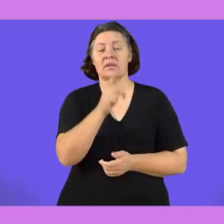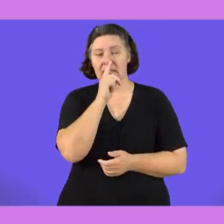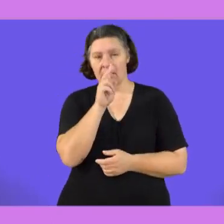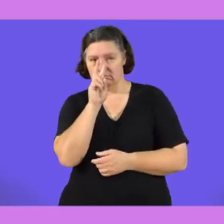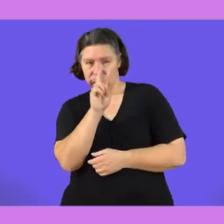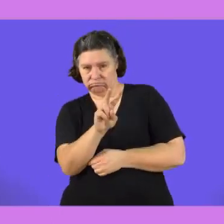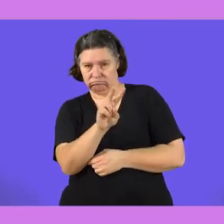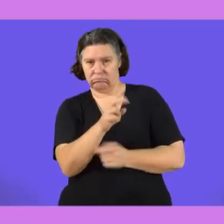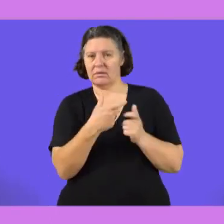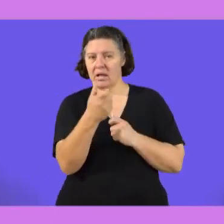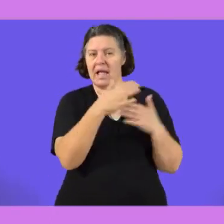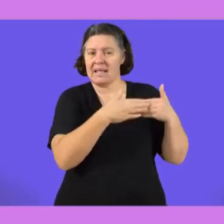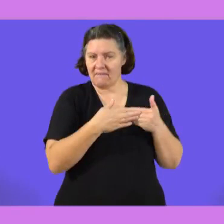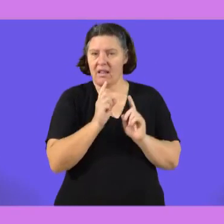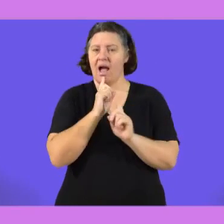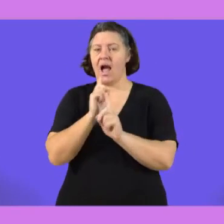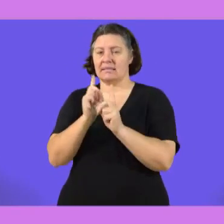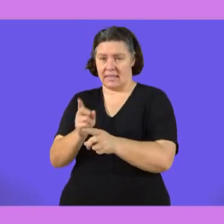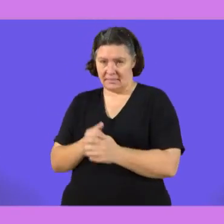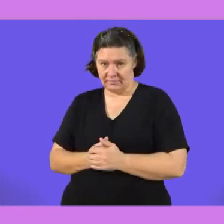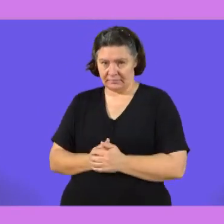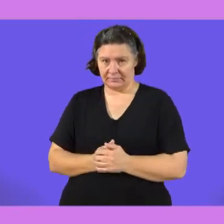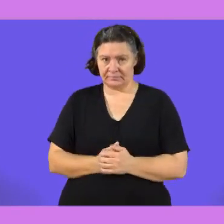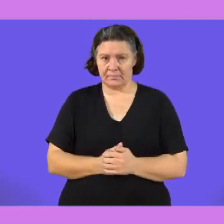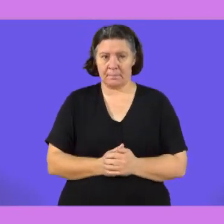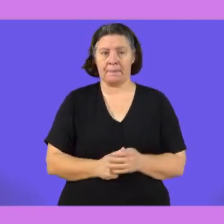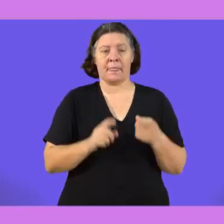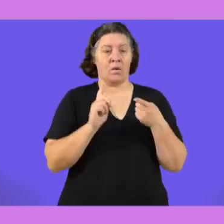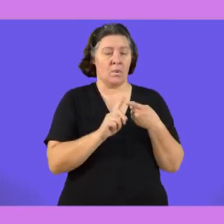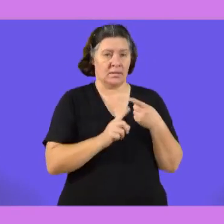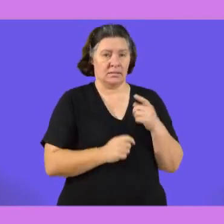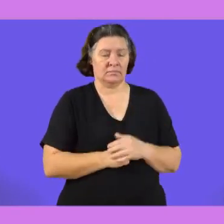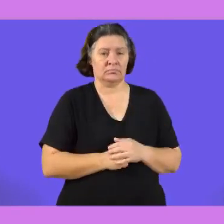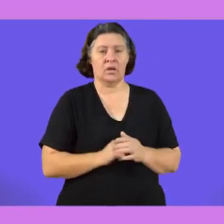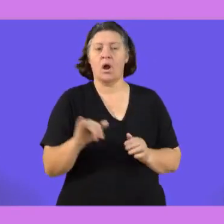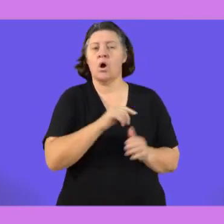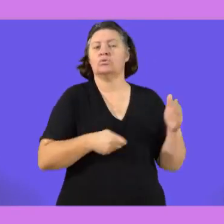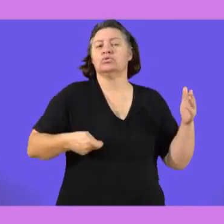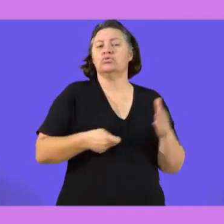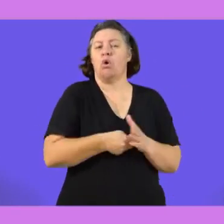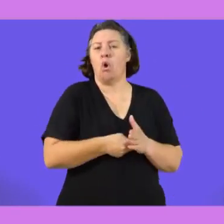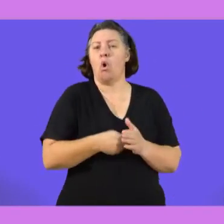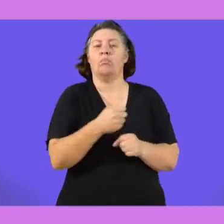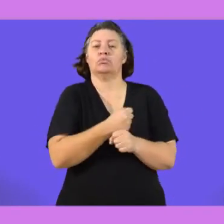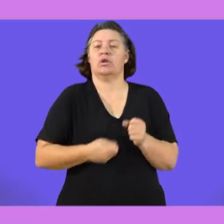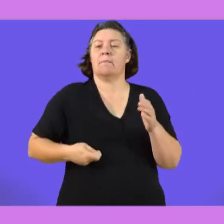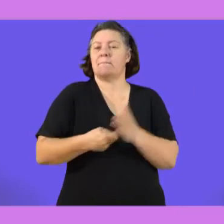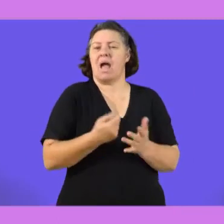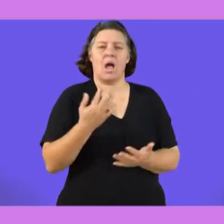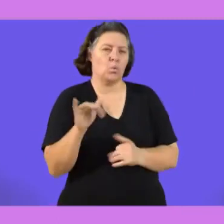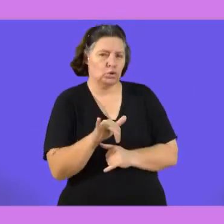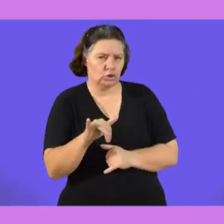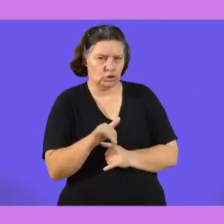okay? It says, study the till slip carefully and answer the questions that follow. So number one, at which store was the